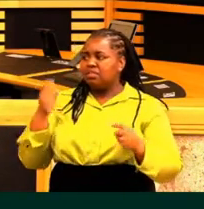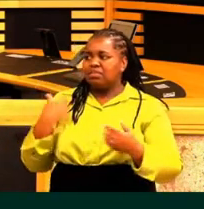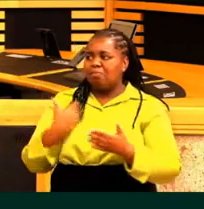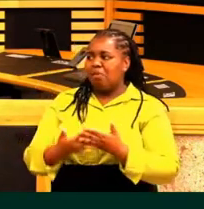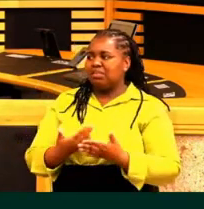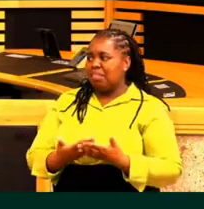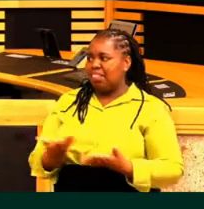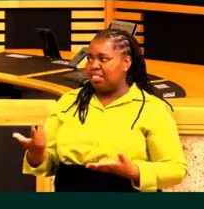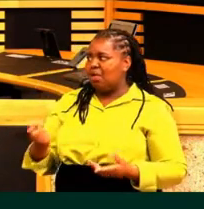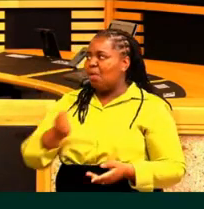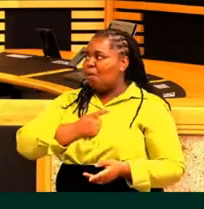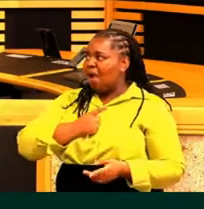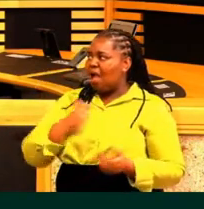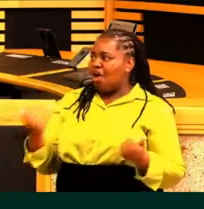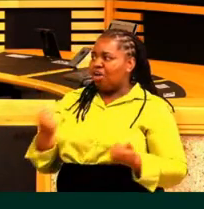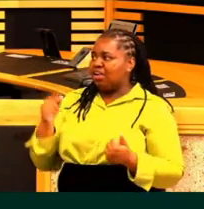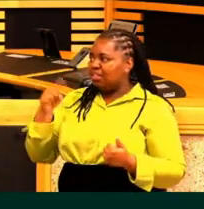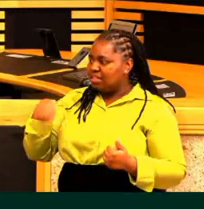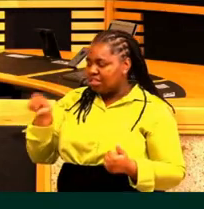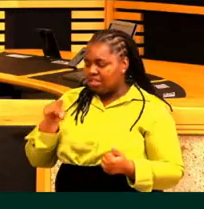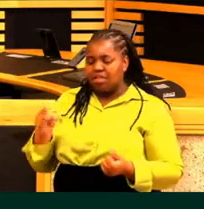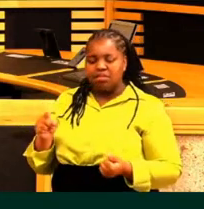because already